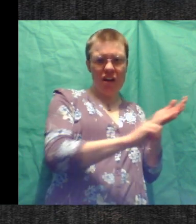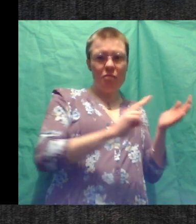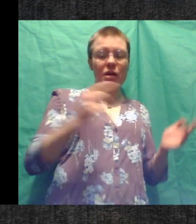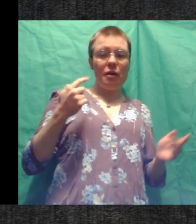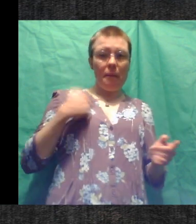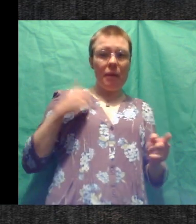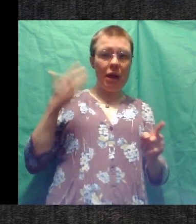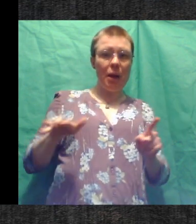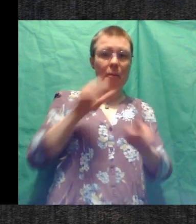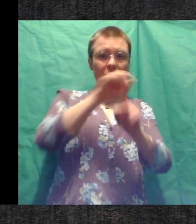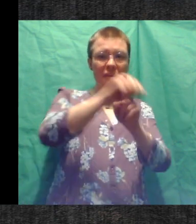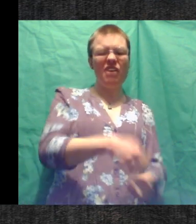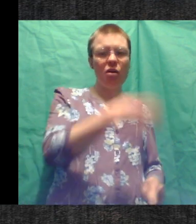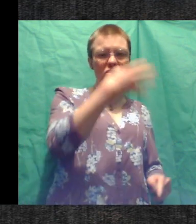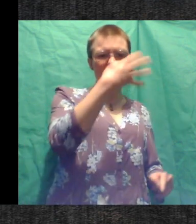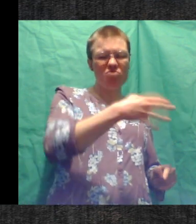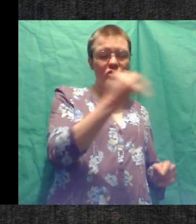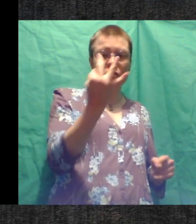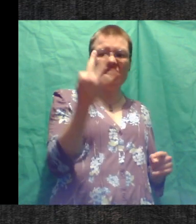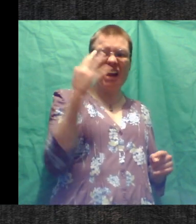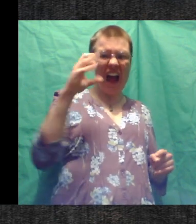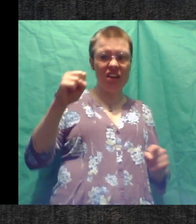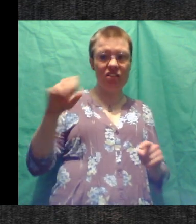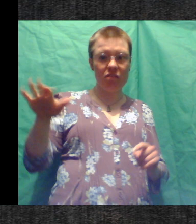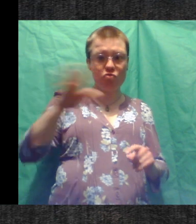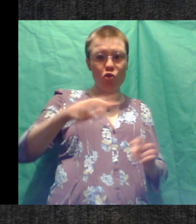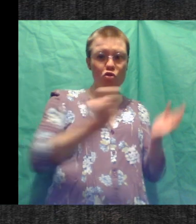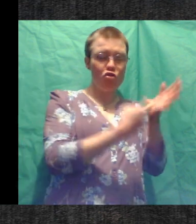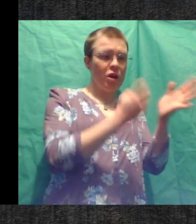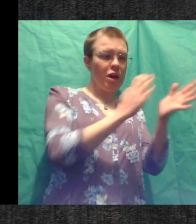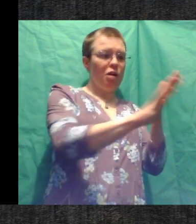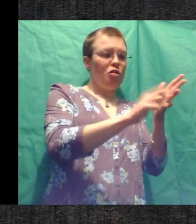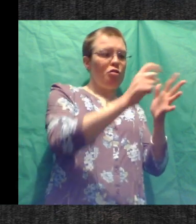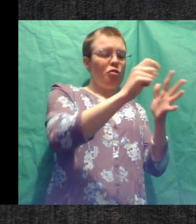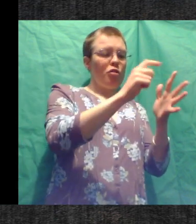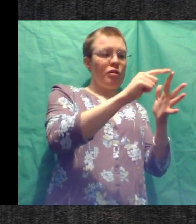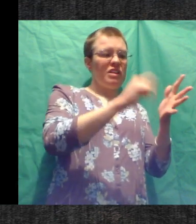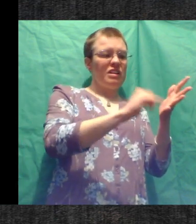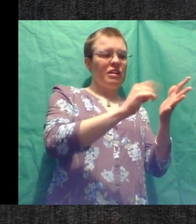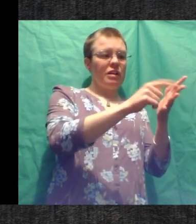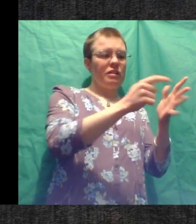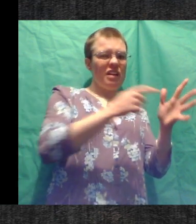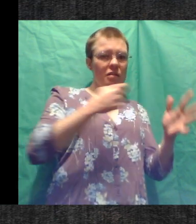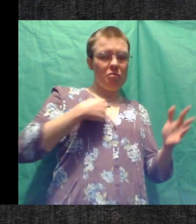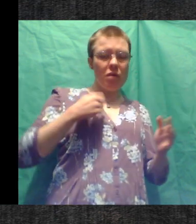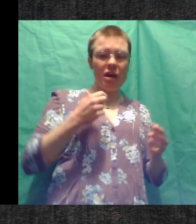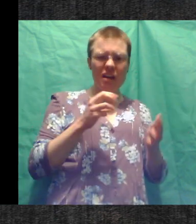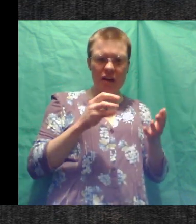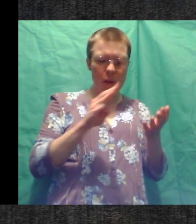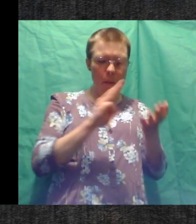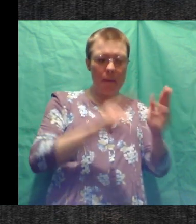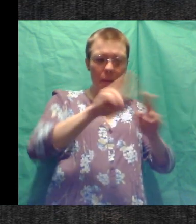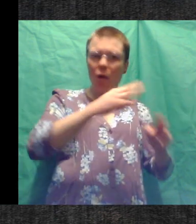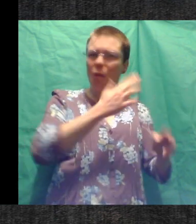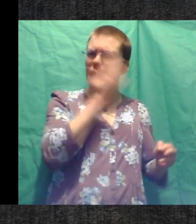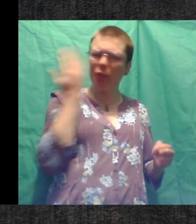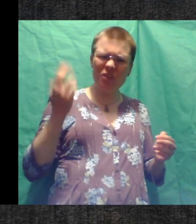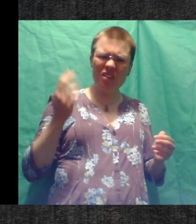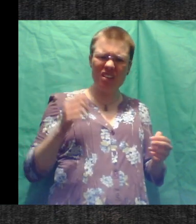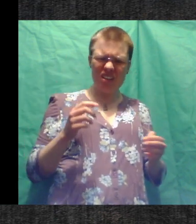anything. Naomi. I was found in Rhodesia sometime in the 80s, a dirty little